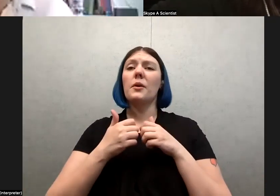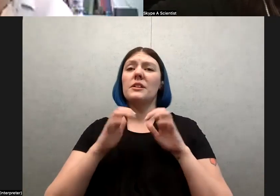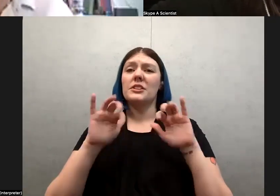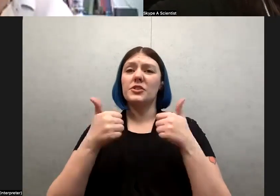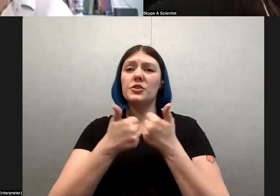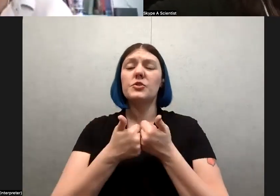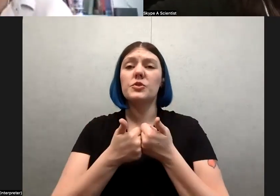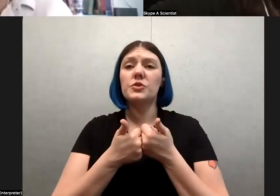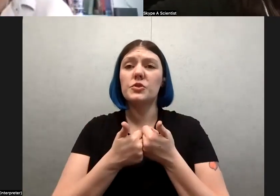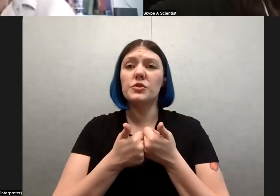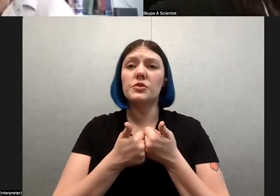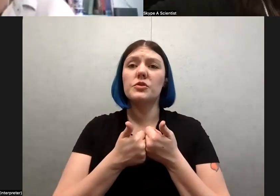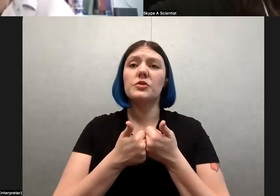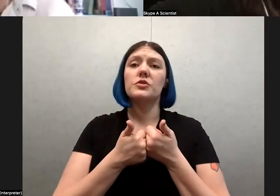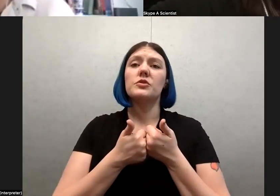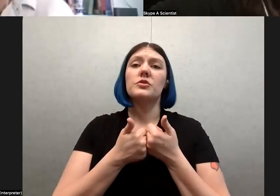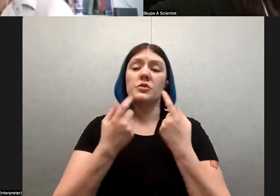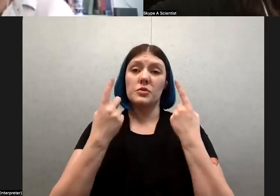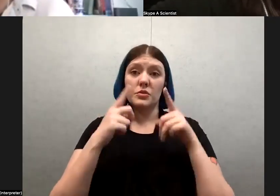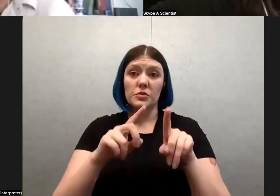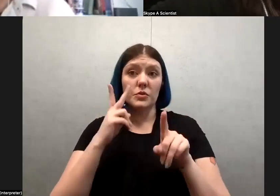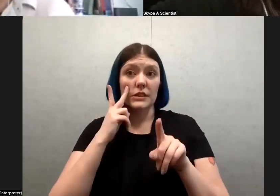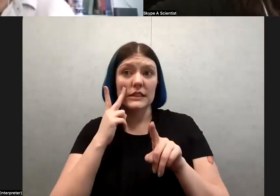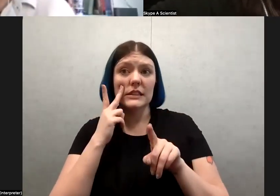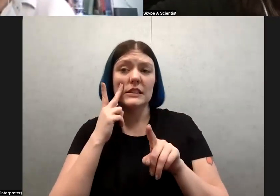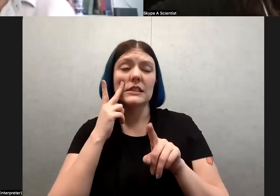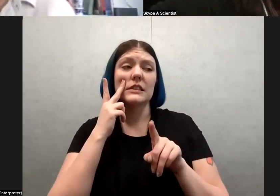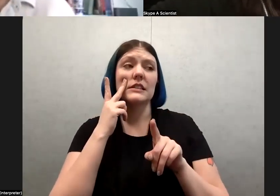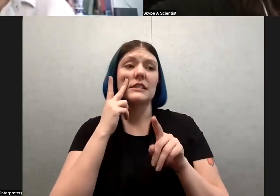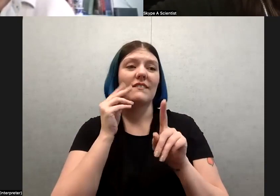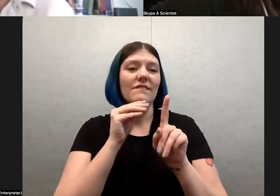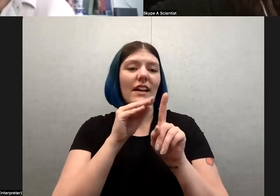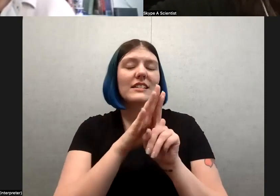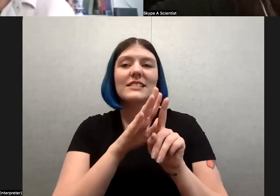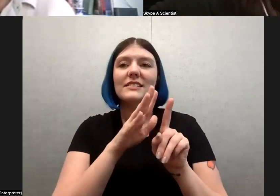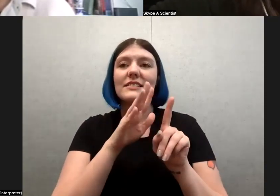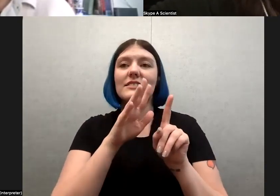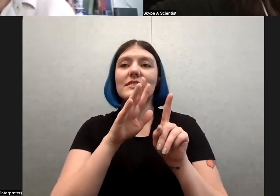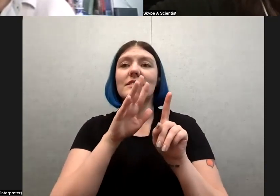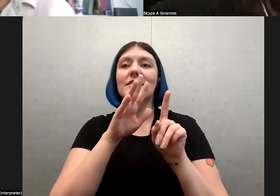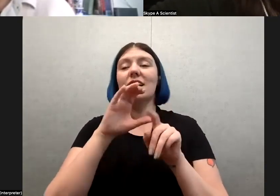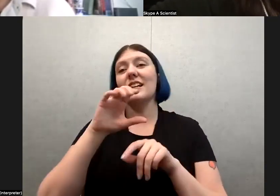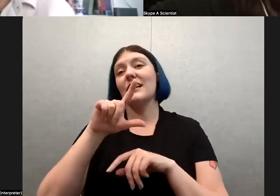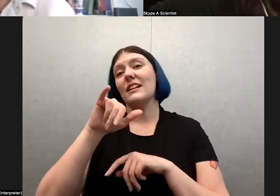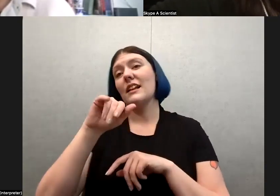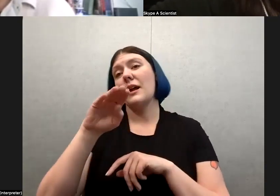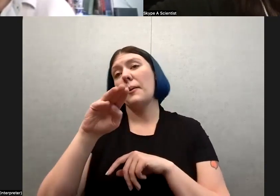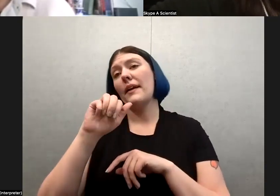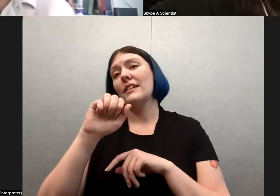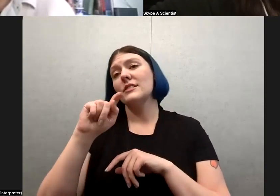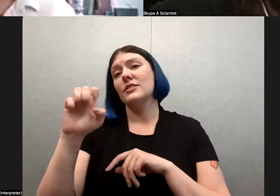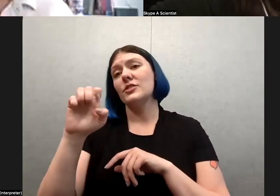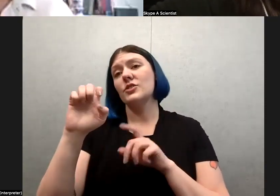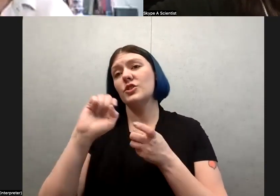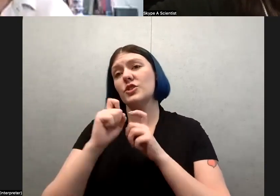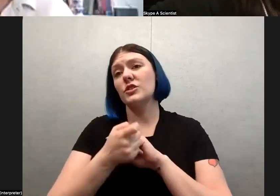example, is when we're seeing the effects of climate change. So climate change is really